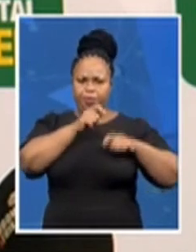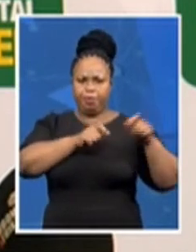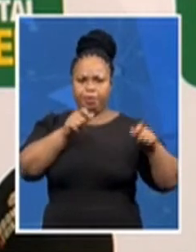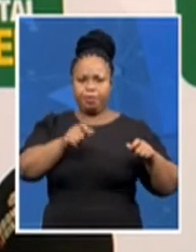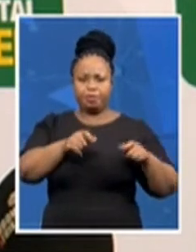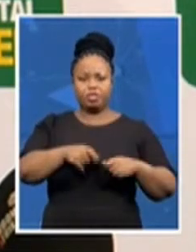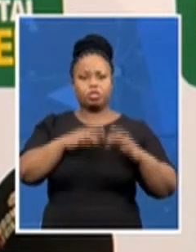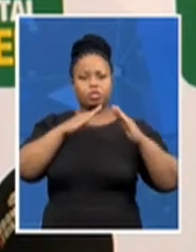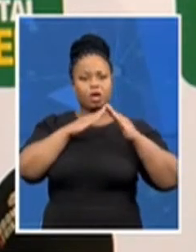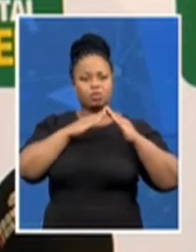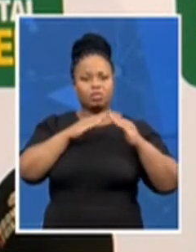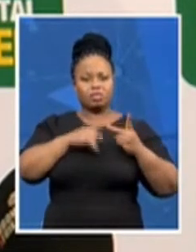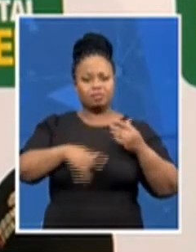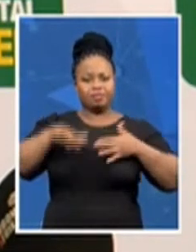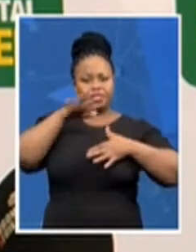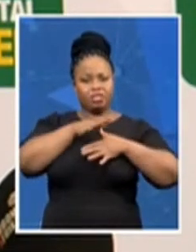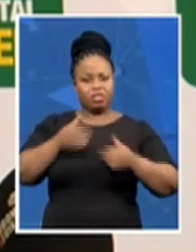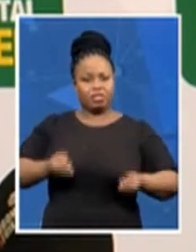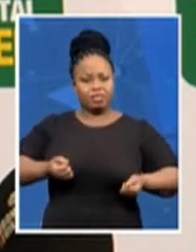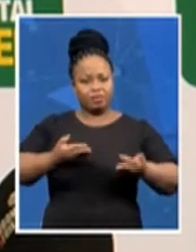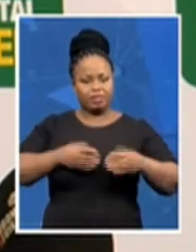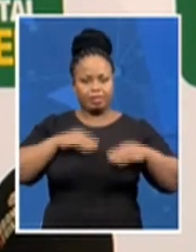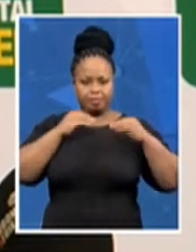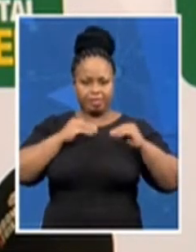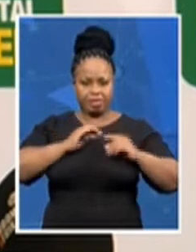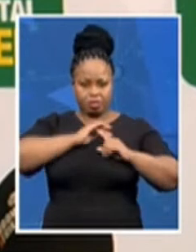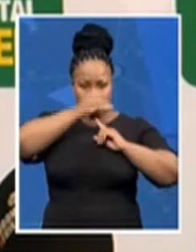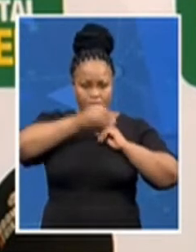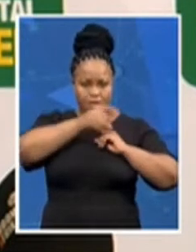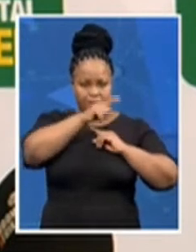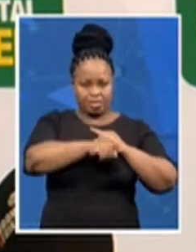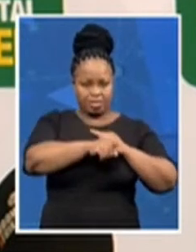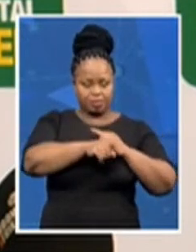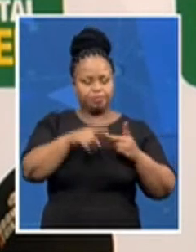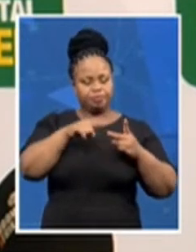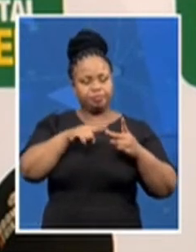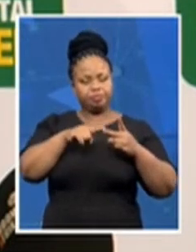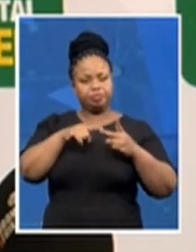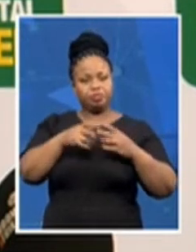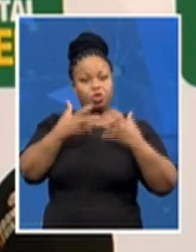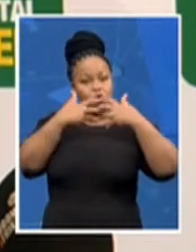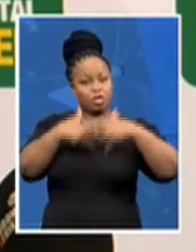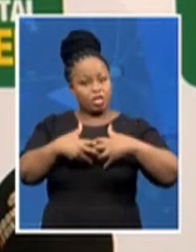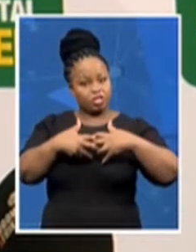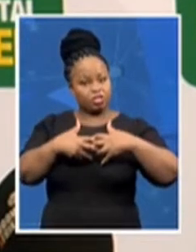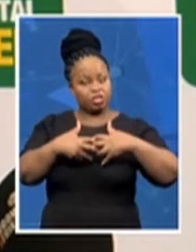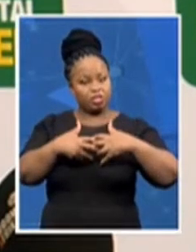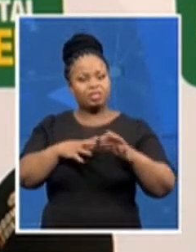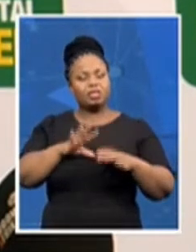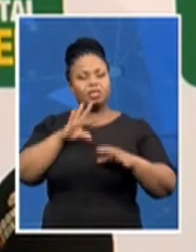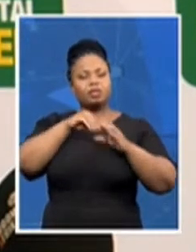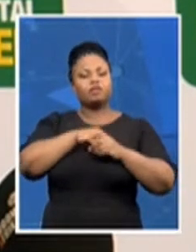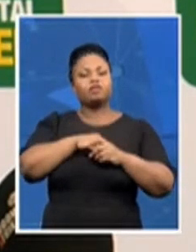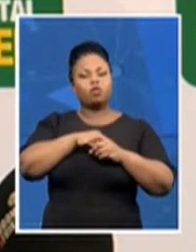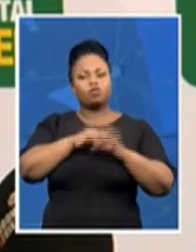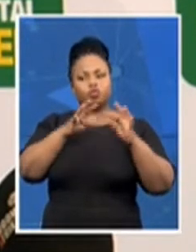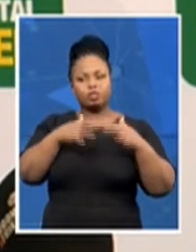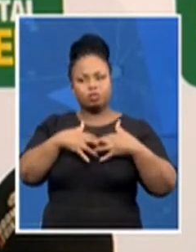and business. Coordination, which involves establishing a coordinated effort